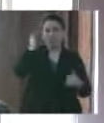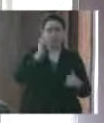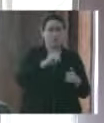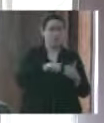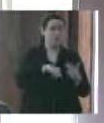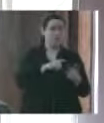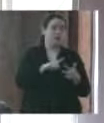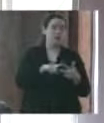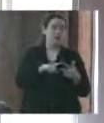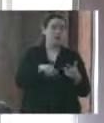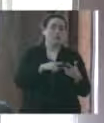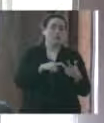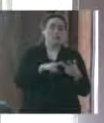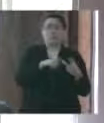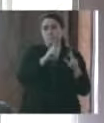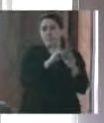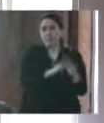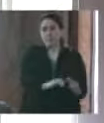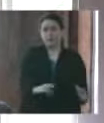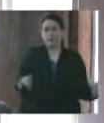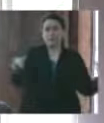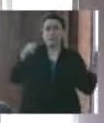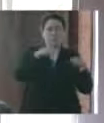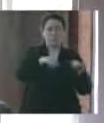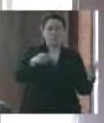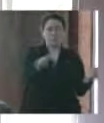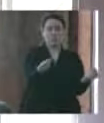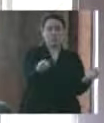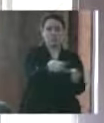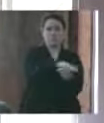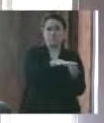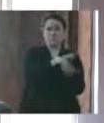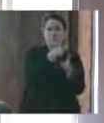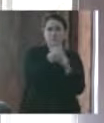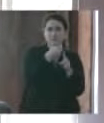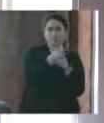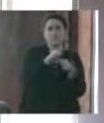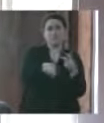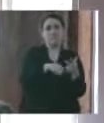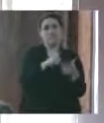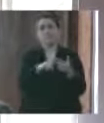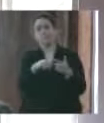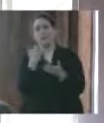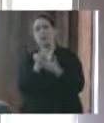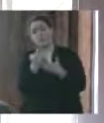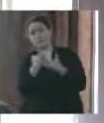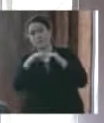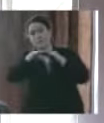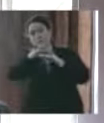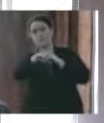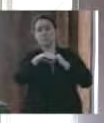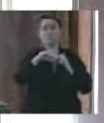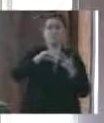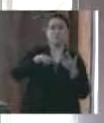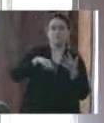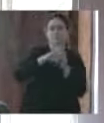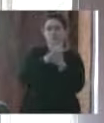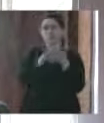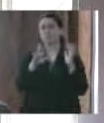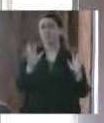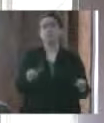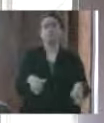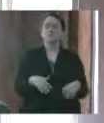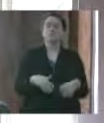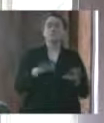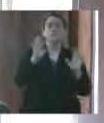to link it to an effective and sustainable economic development. They've really done a fantastic job. The issue that